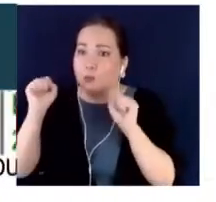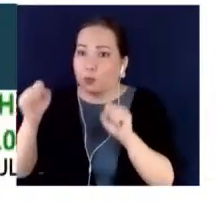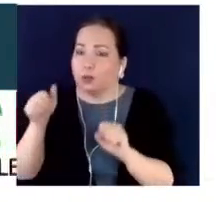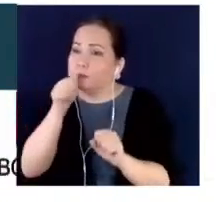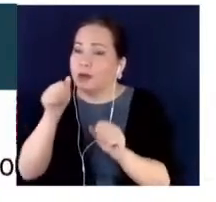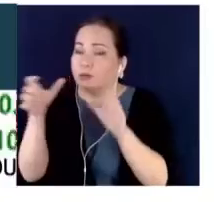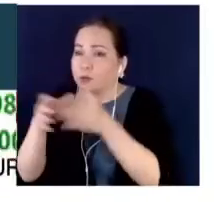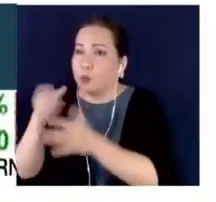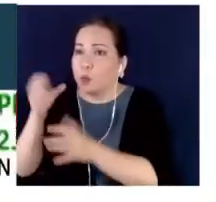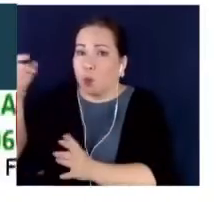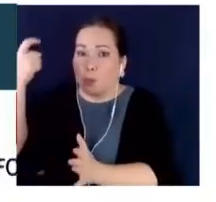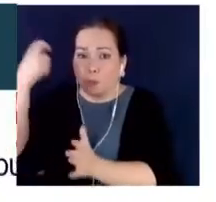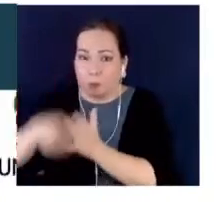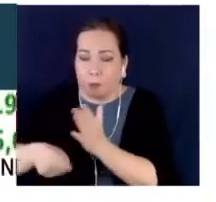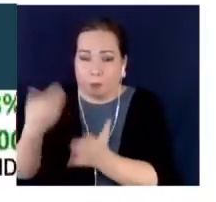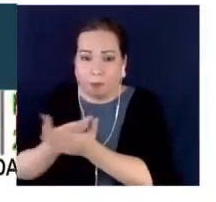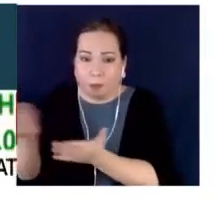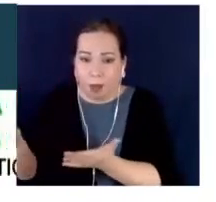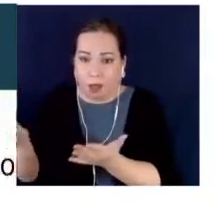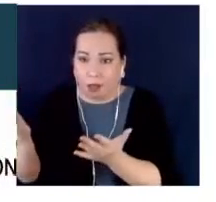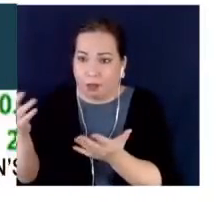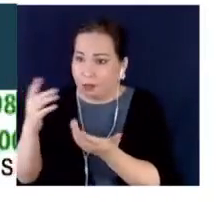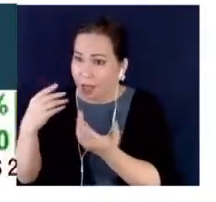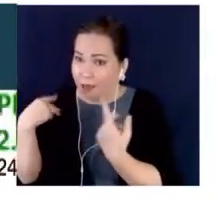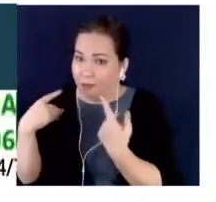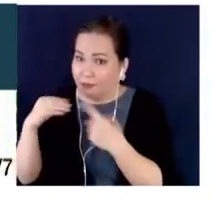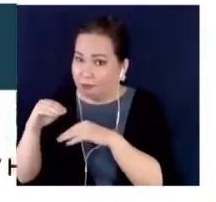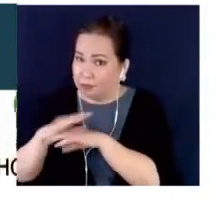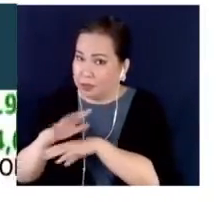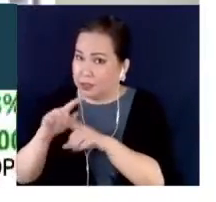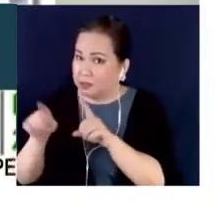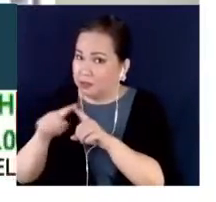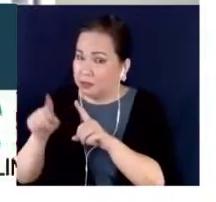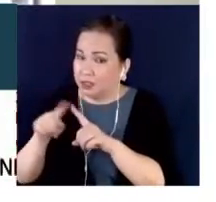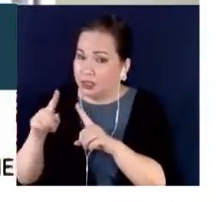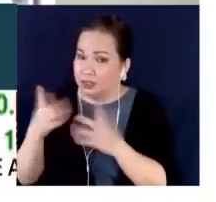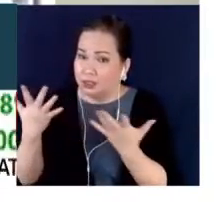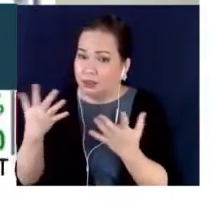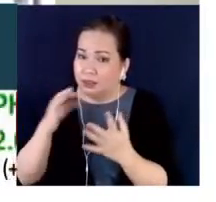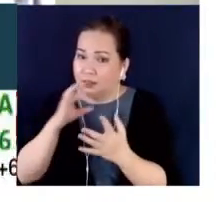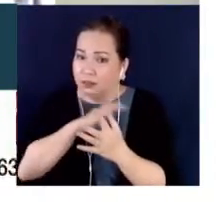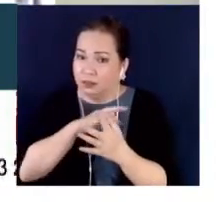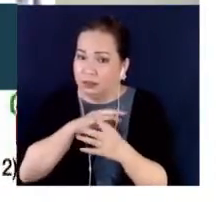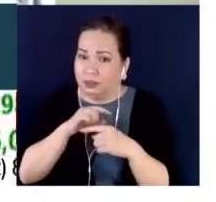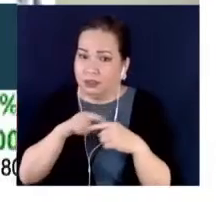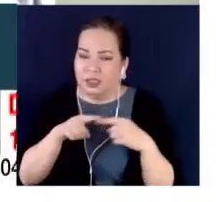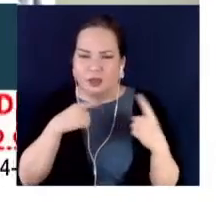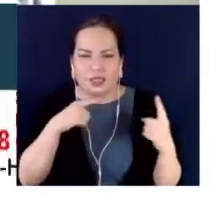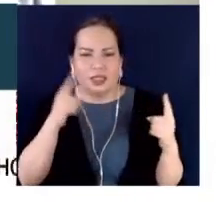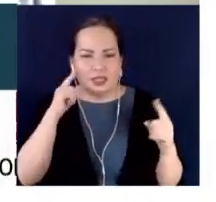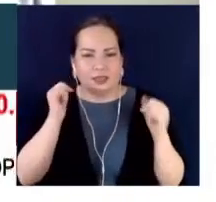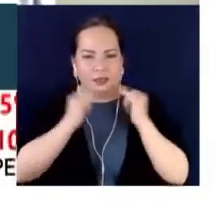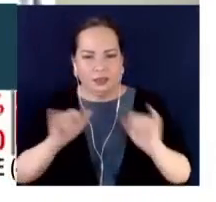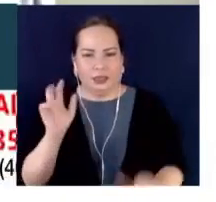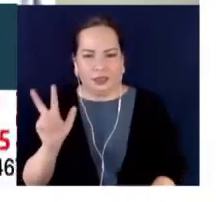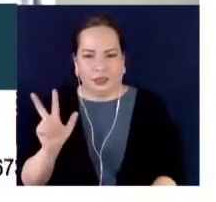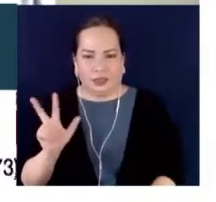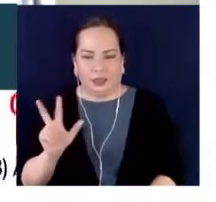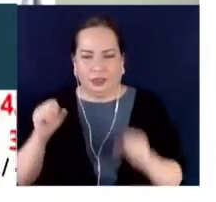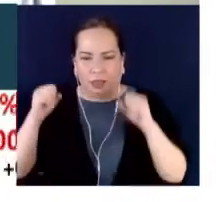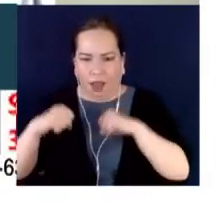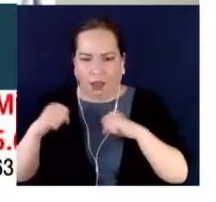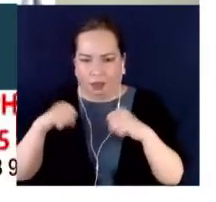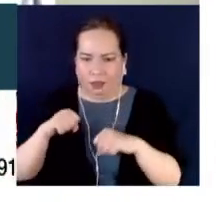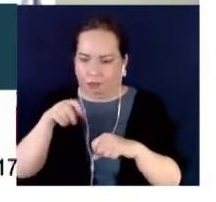own, how will that change things? The tripartite should not change because it is really the best that